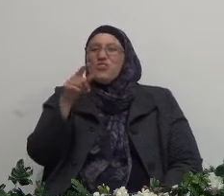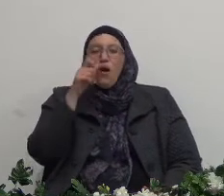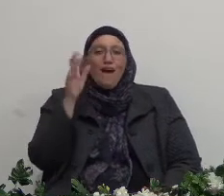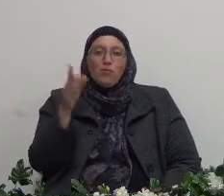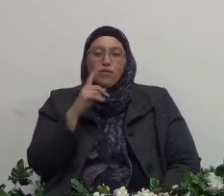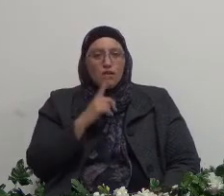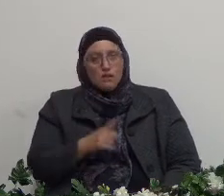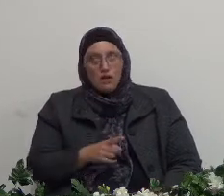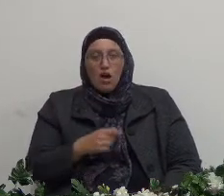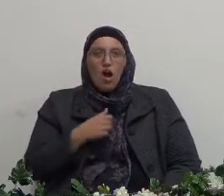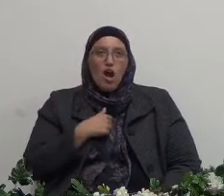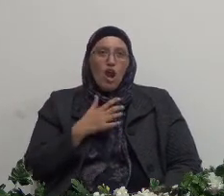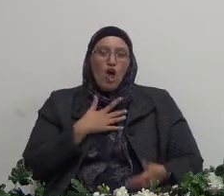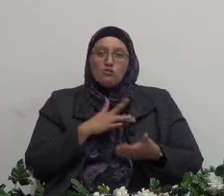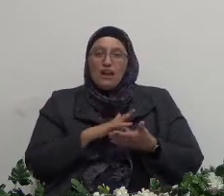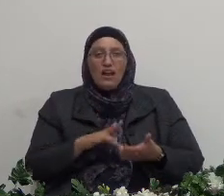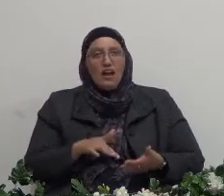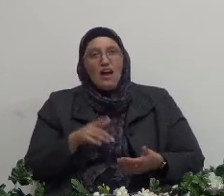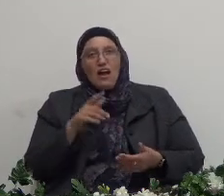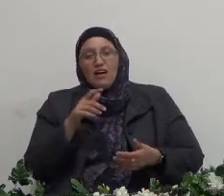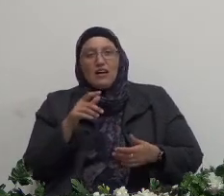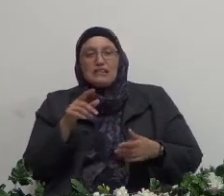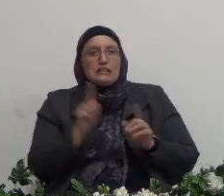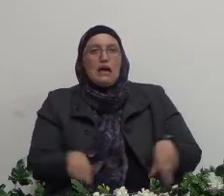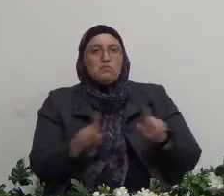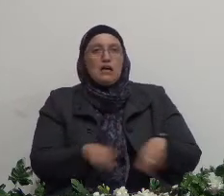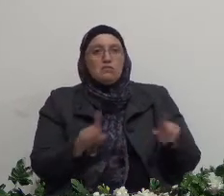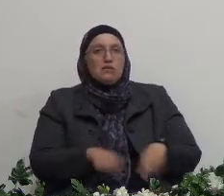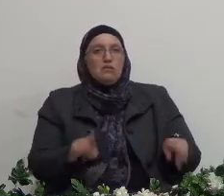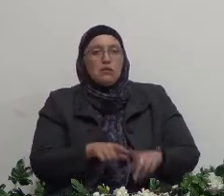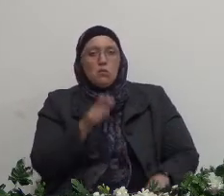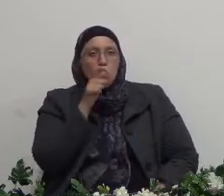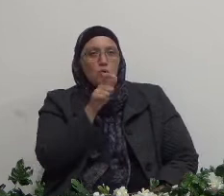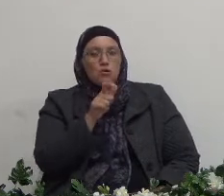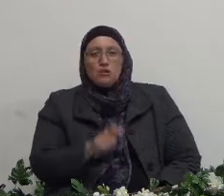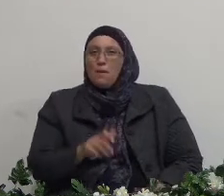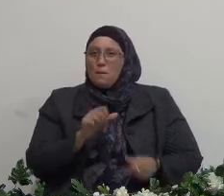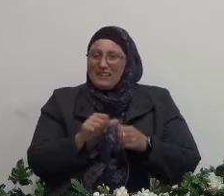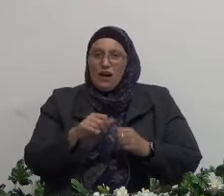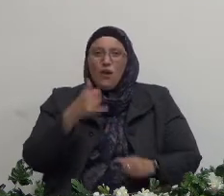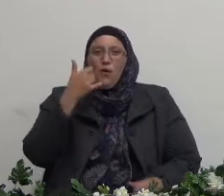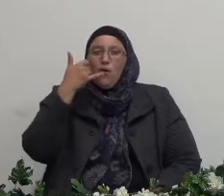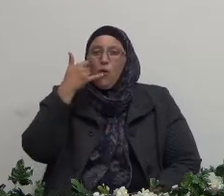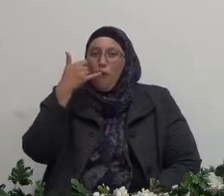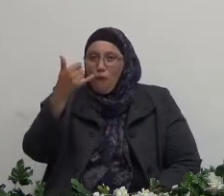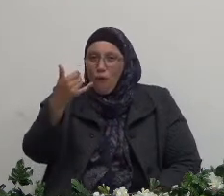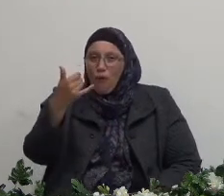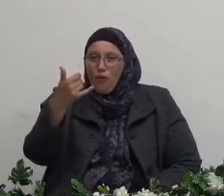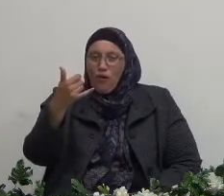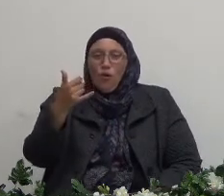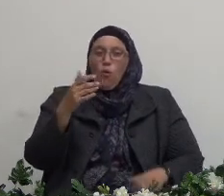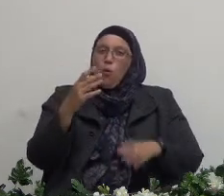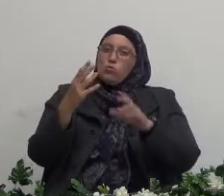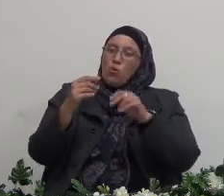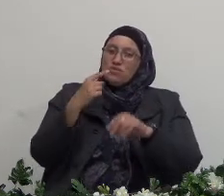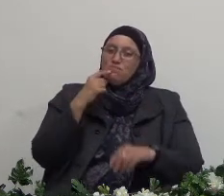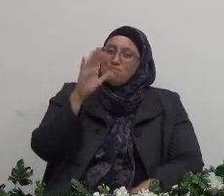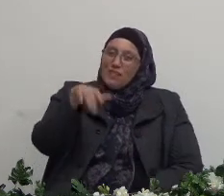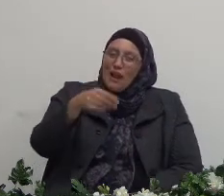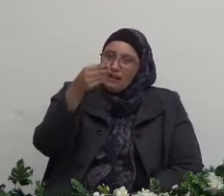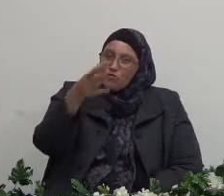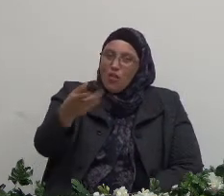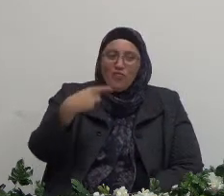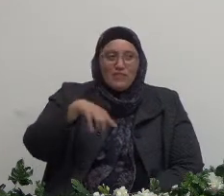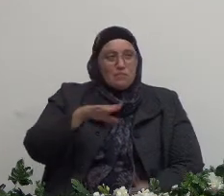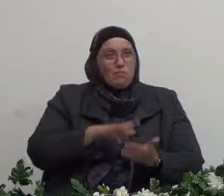delete. You know, if you really want to know something about me, you actually call someone and tell them how you actually feel. And at the time of Eid, likewise. So it